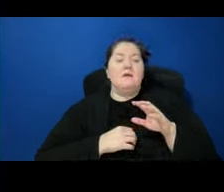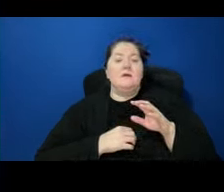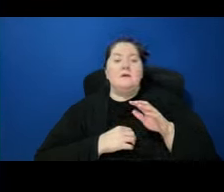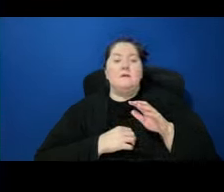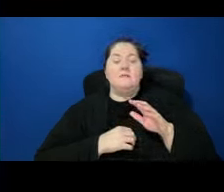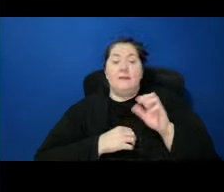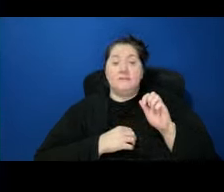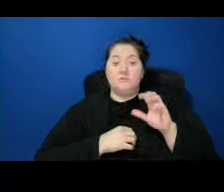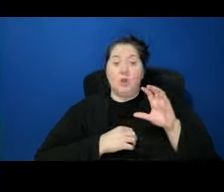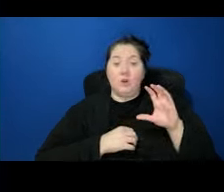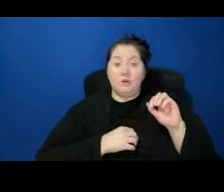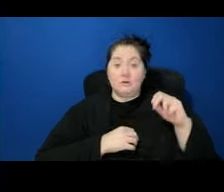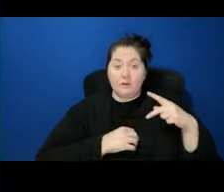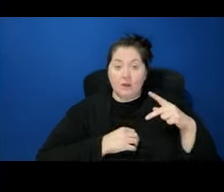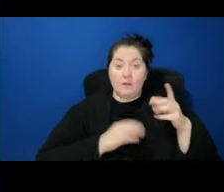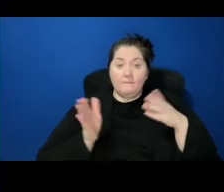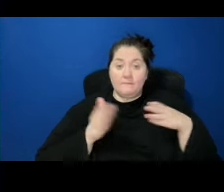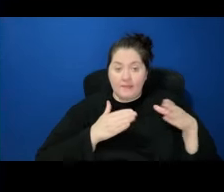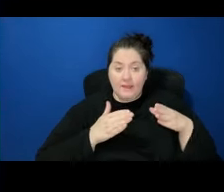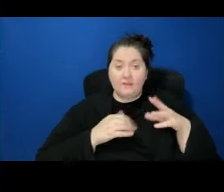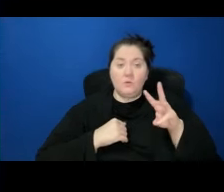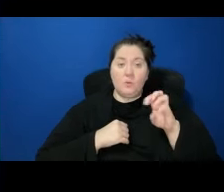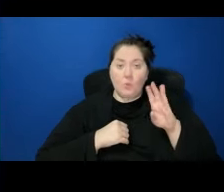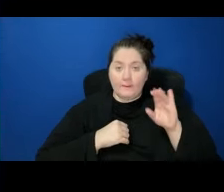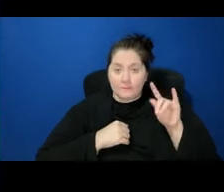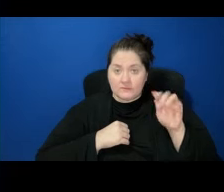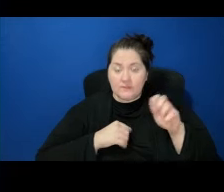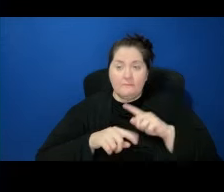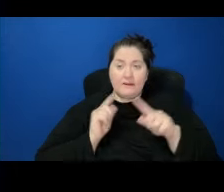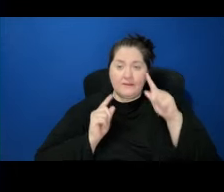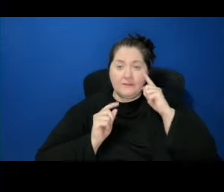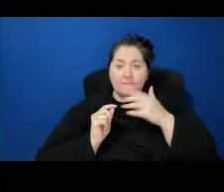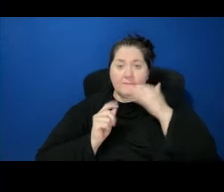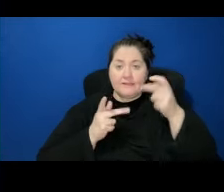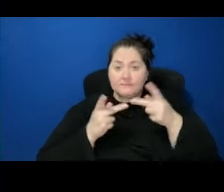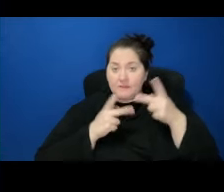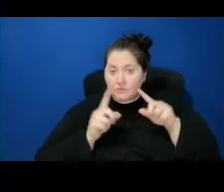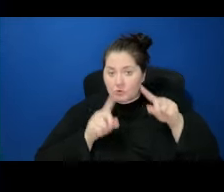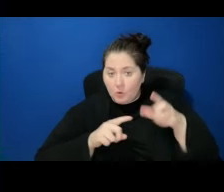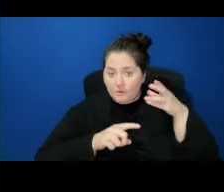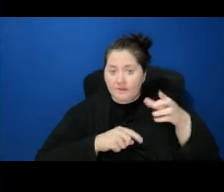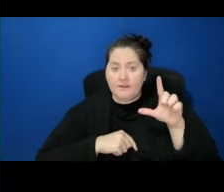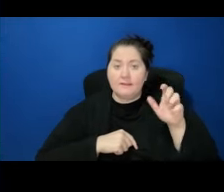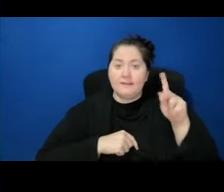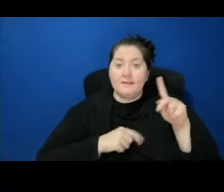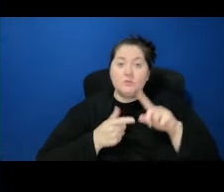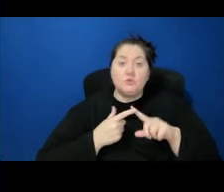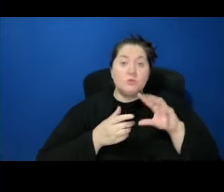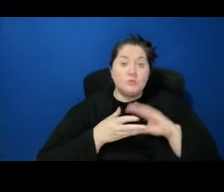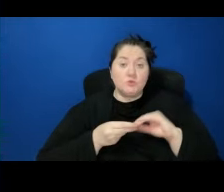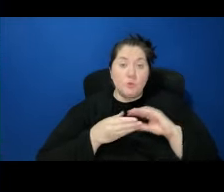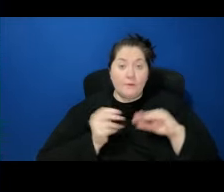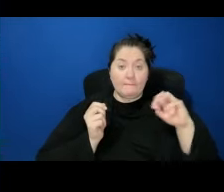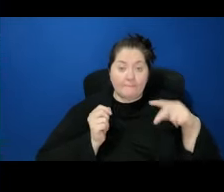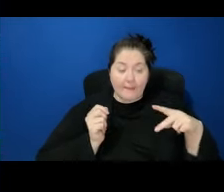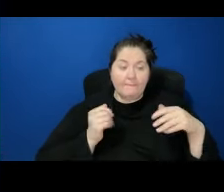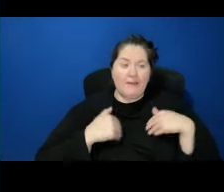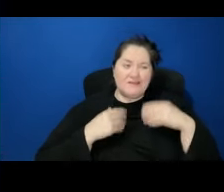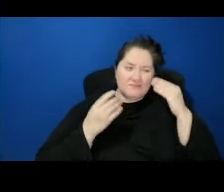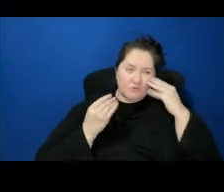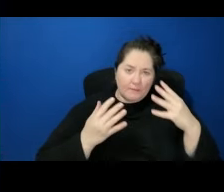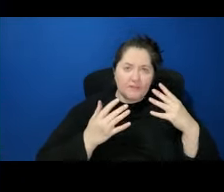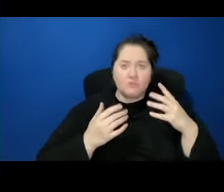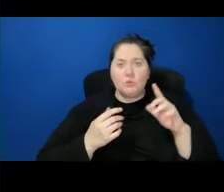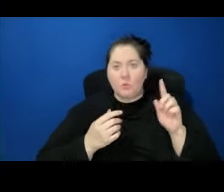our Complan website, but I think the best place would be just to go there, and there's a link to a story map which has information about it and a place to